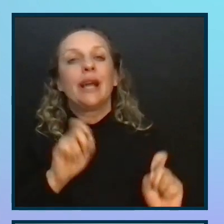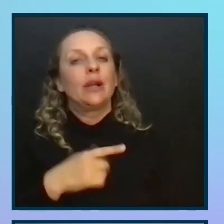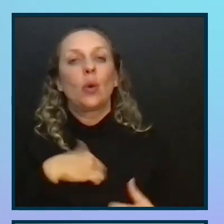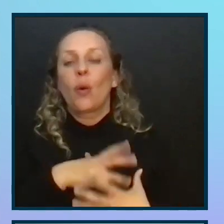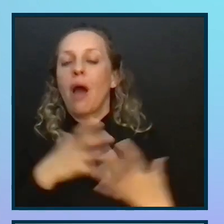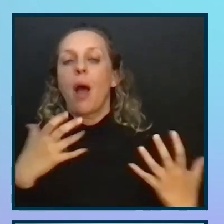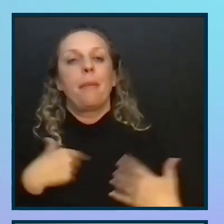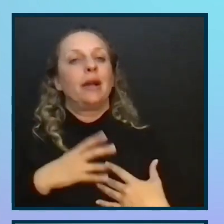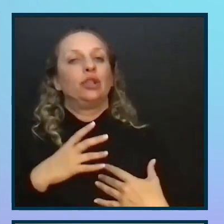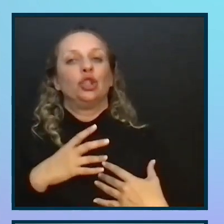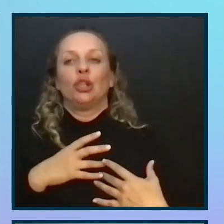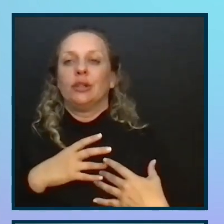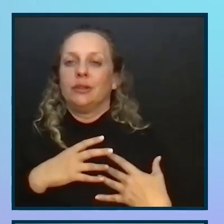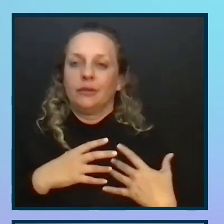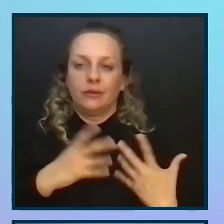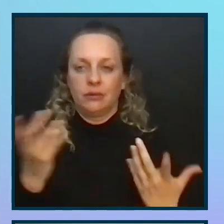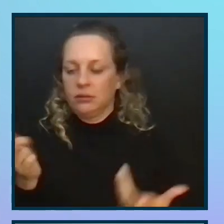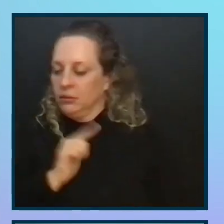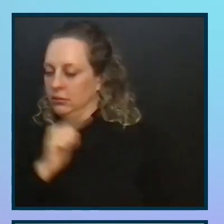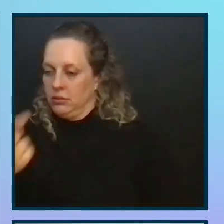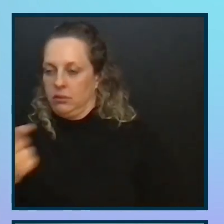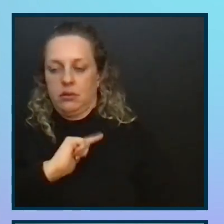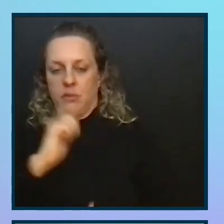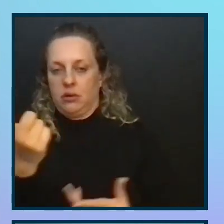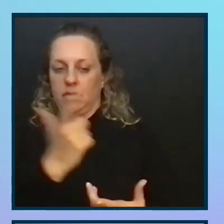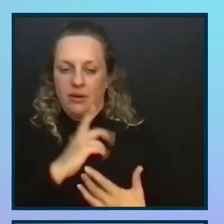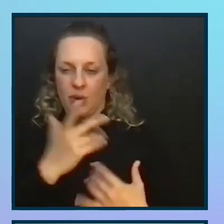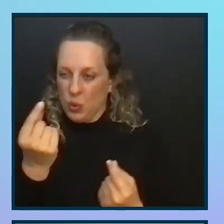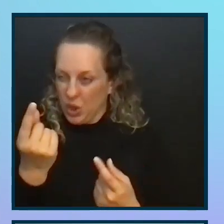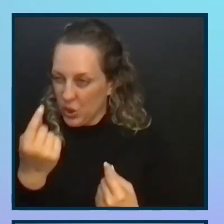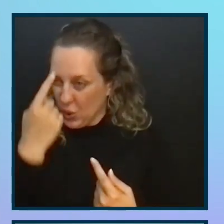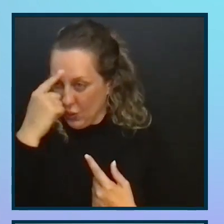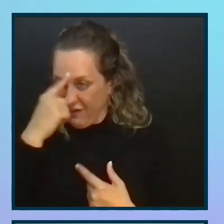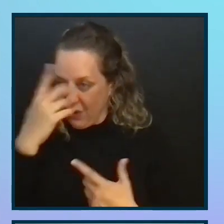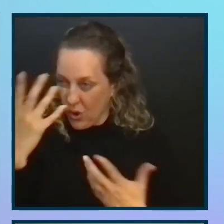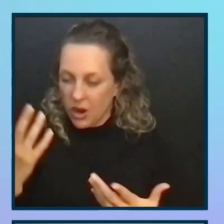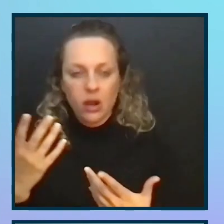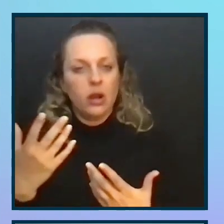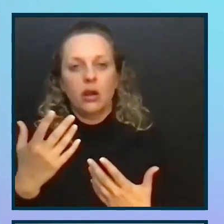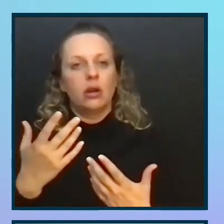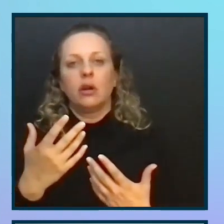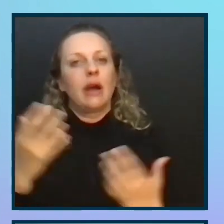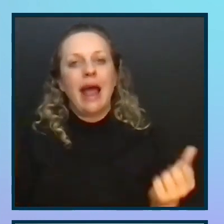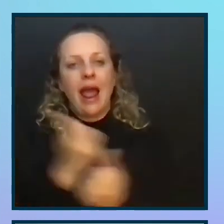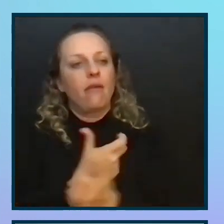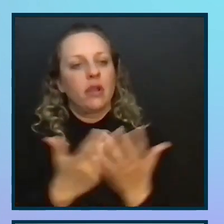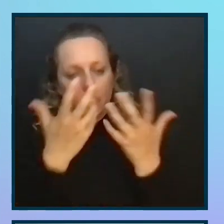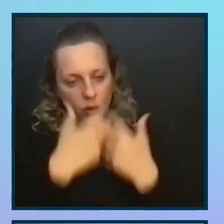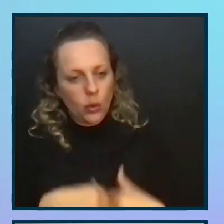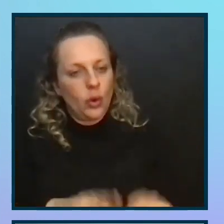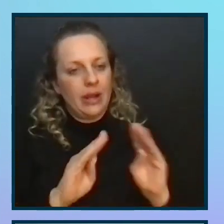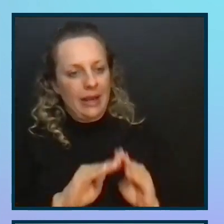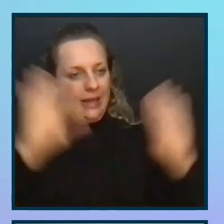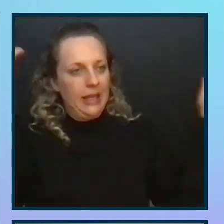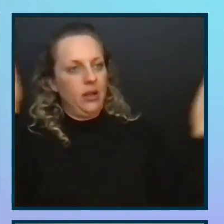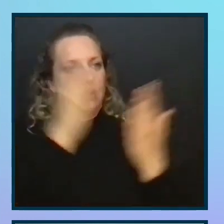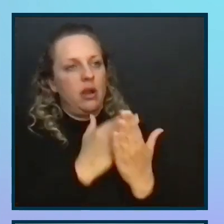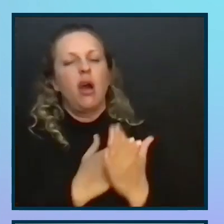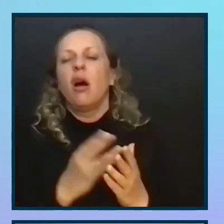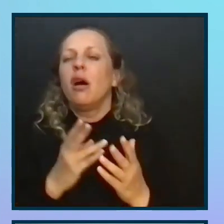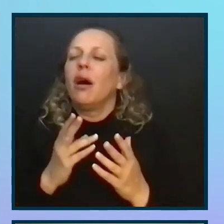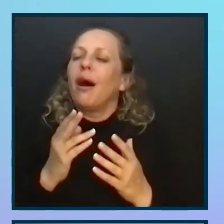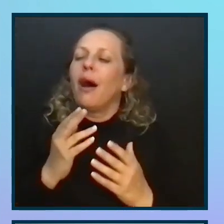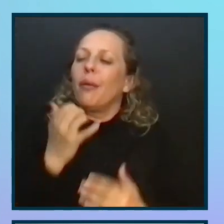bunch of churn, a bunch of back and forth saying, wait, Aaron, what do we do in this edge case? We want to really sort all that out up front. Of course, we're humans, we might miss